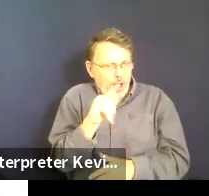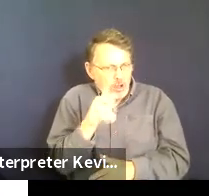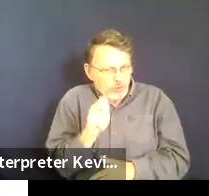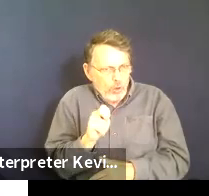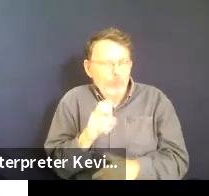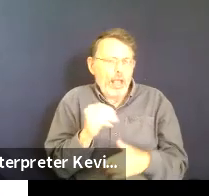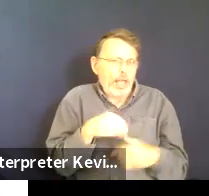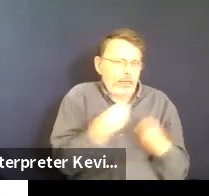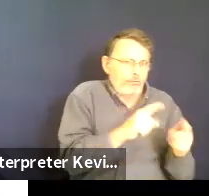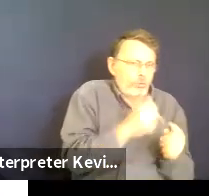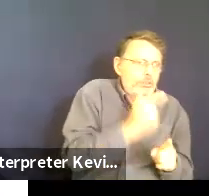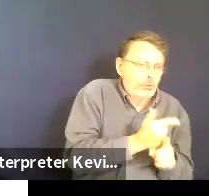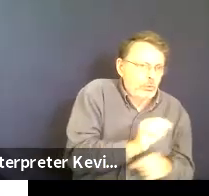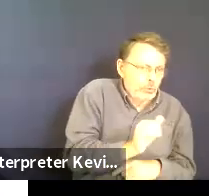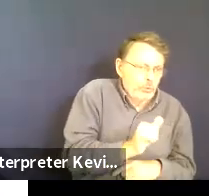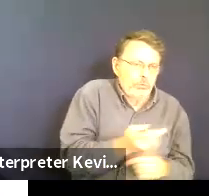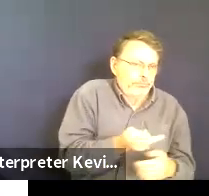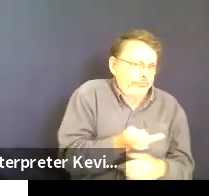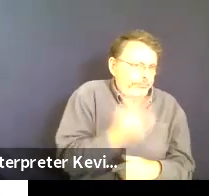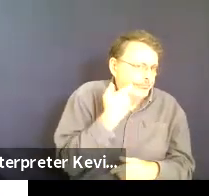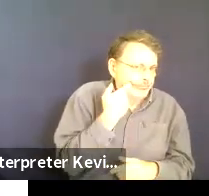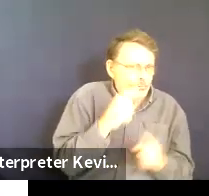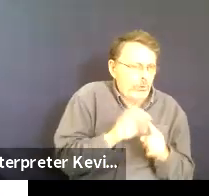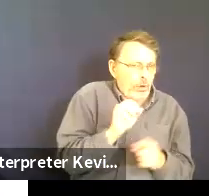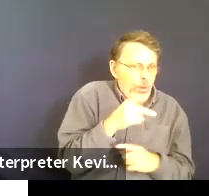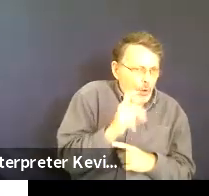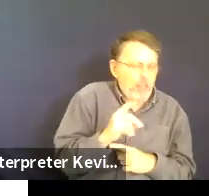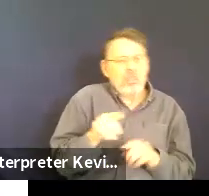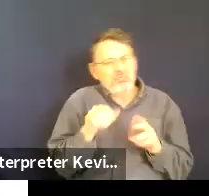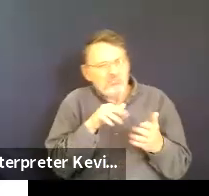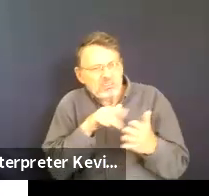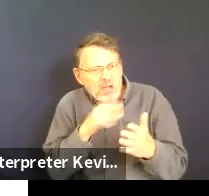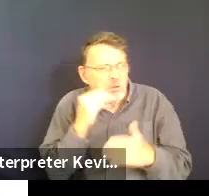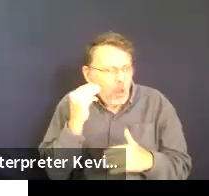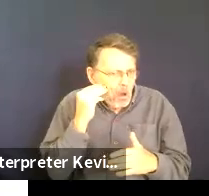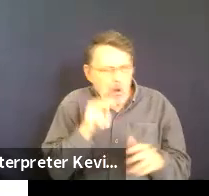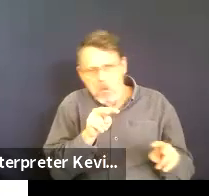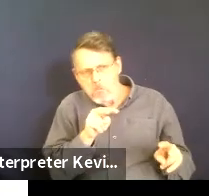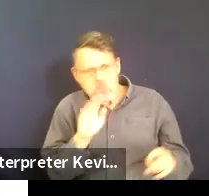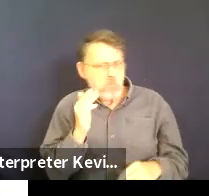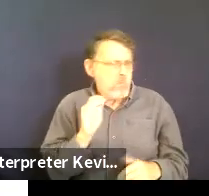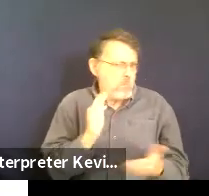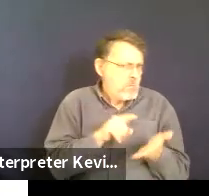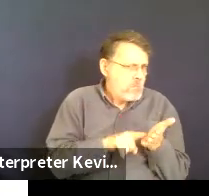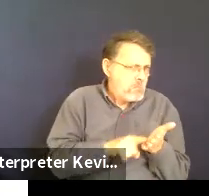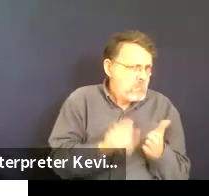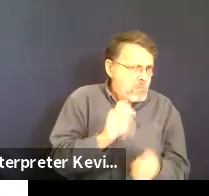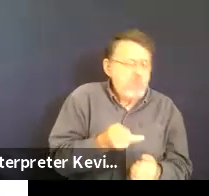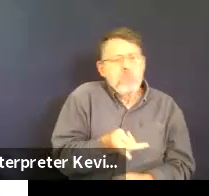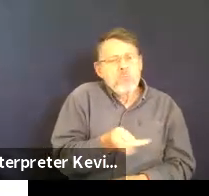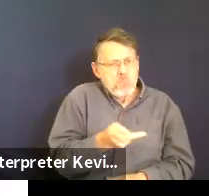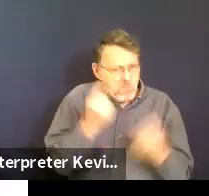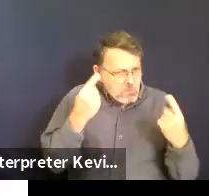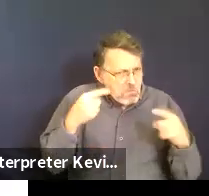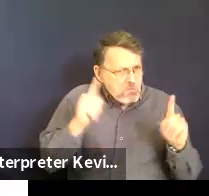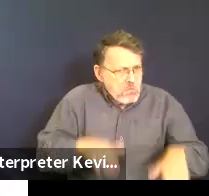disorder. There was a favorable home study, and the complainant and his wife were successfully